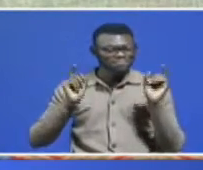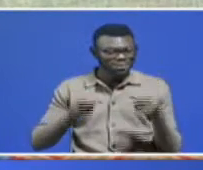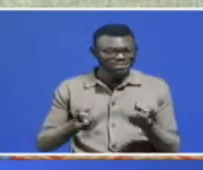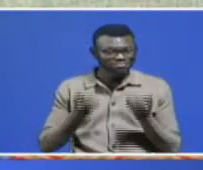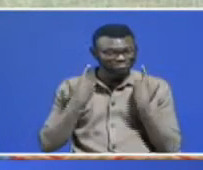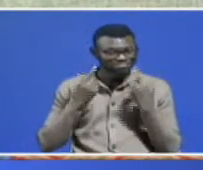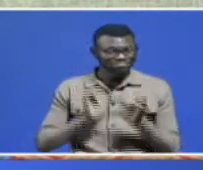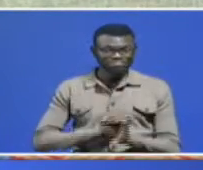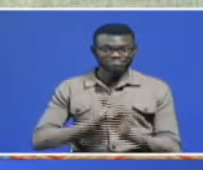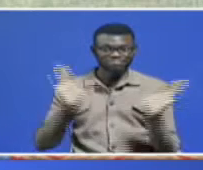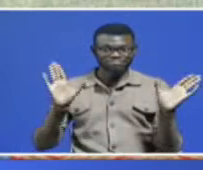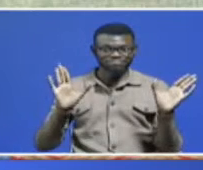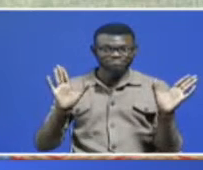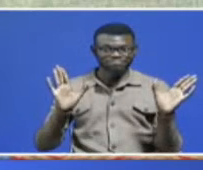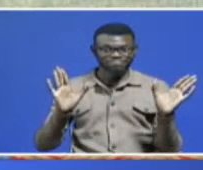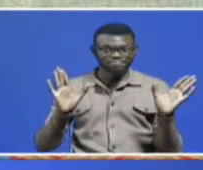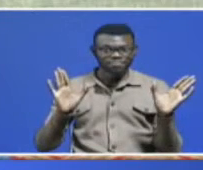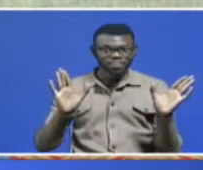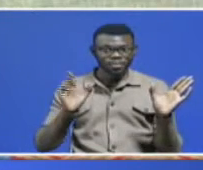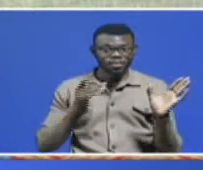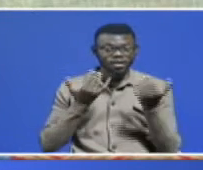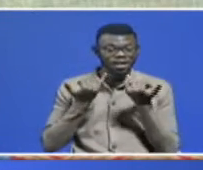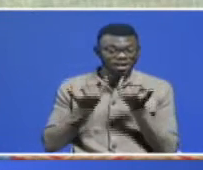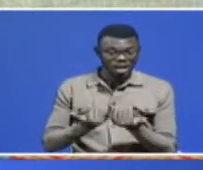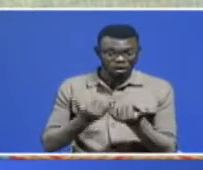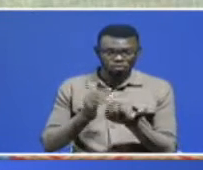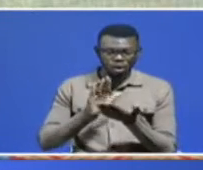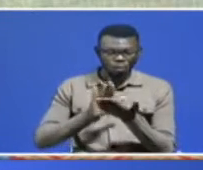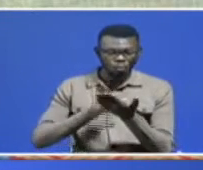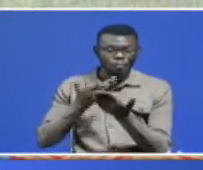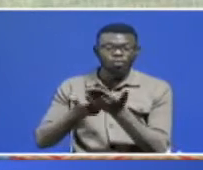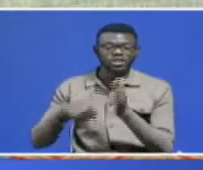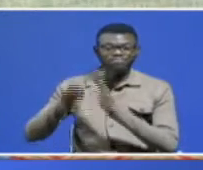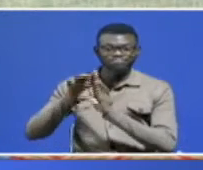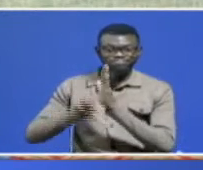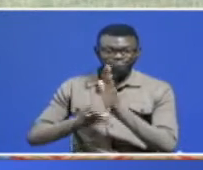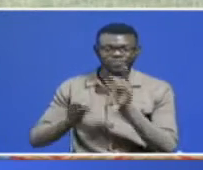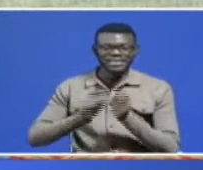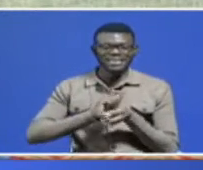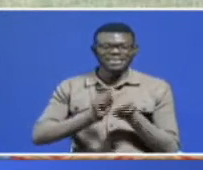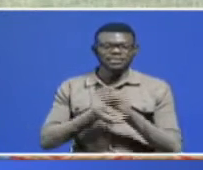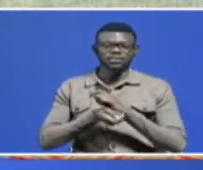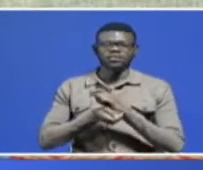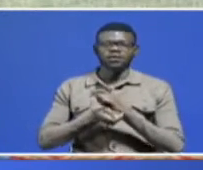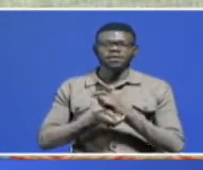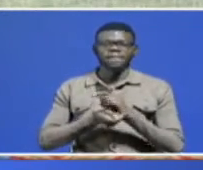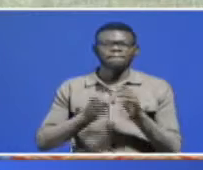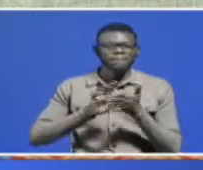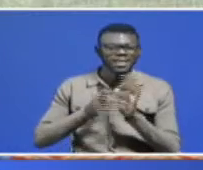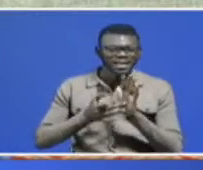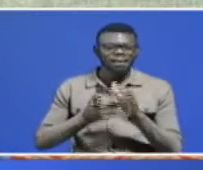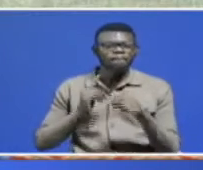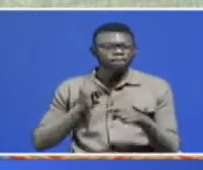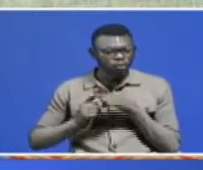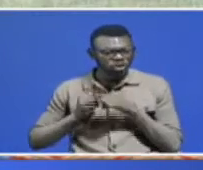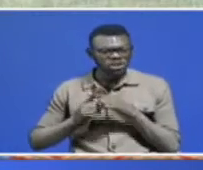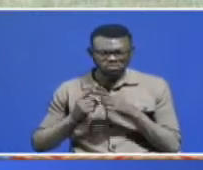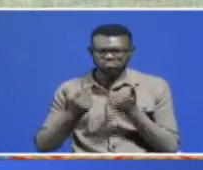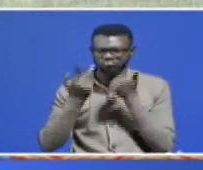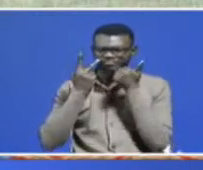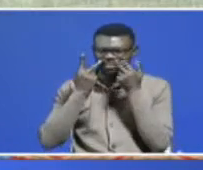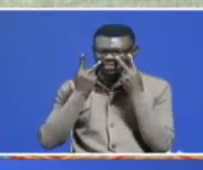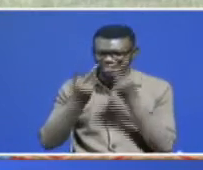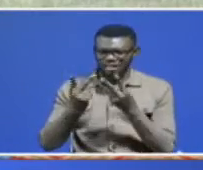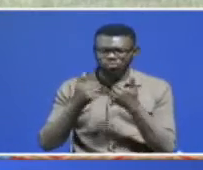out clearly. So the proposed constitutional amendment is, to me, very positive, very progressive,